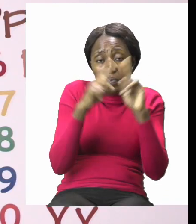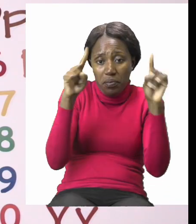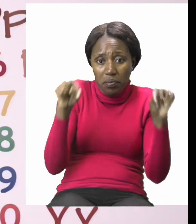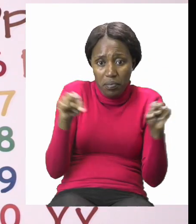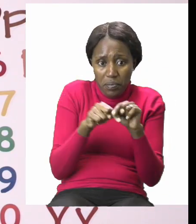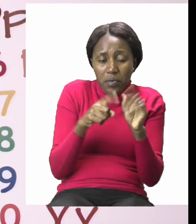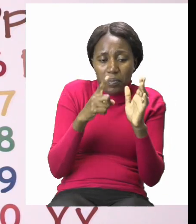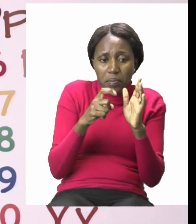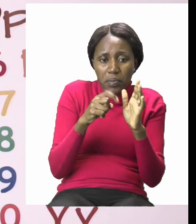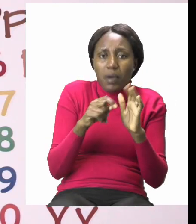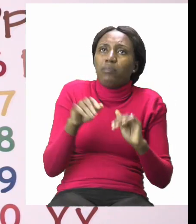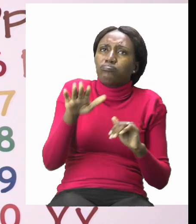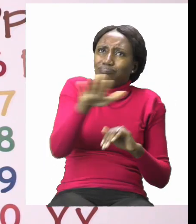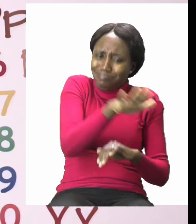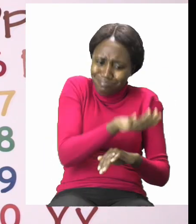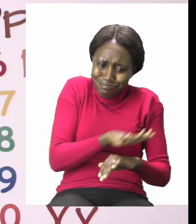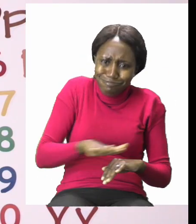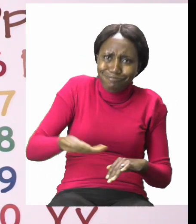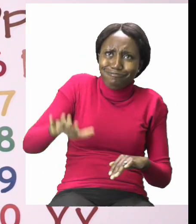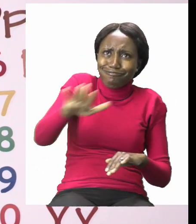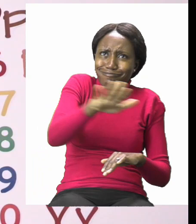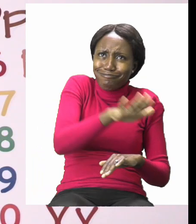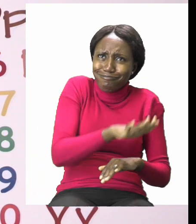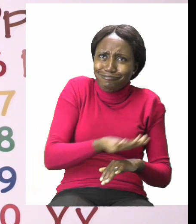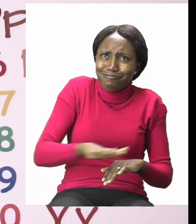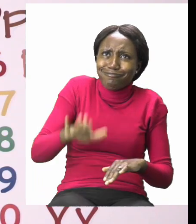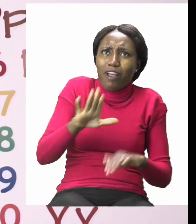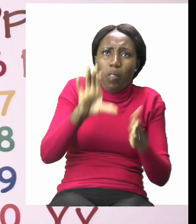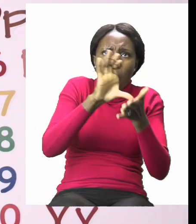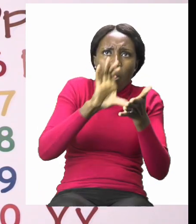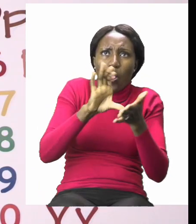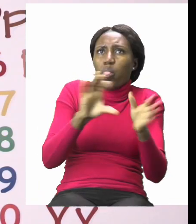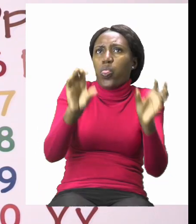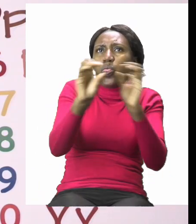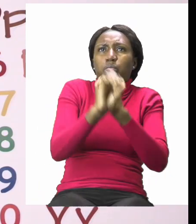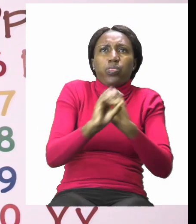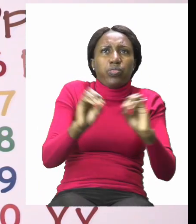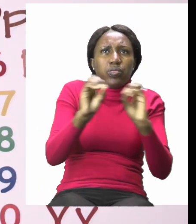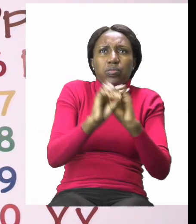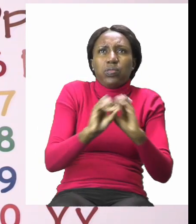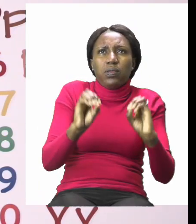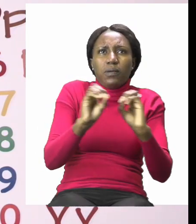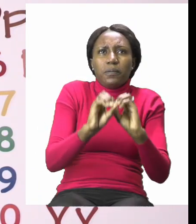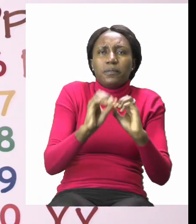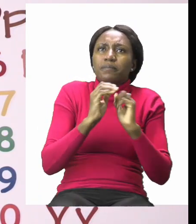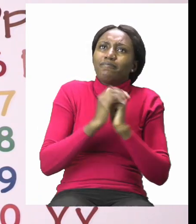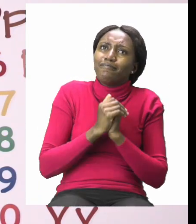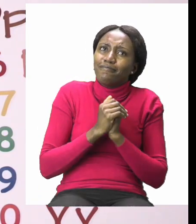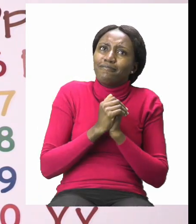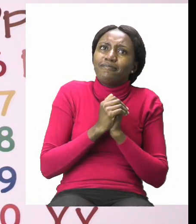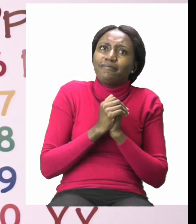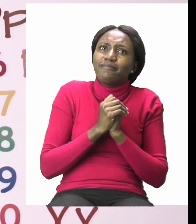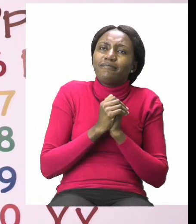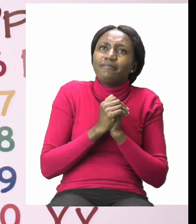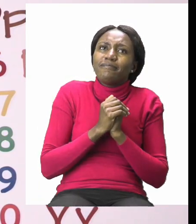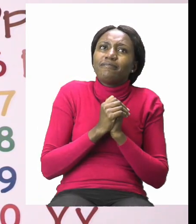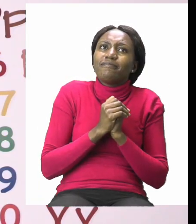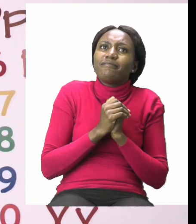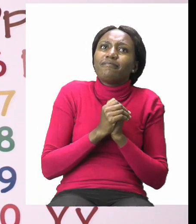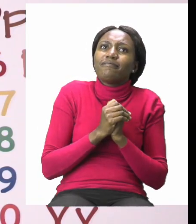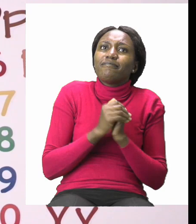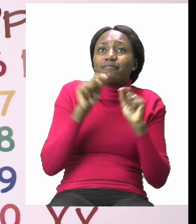to keep the surfaces germ-free. So, if we have our sanitizer and the cloth, we